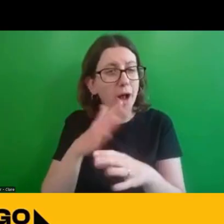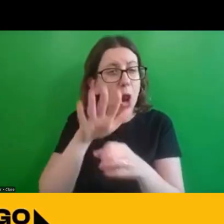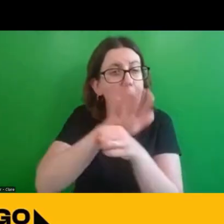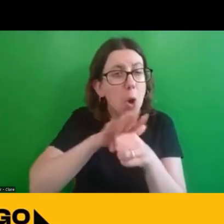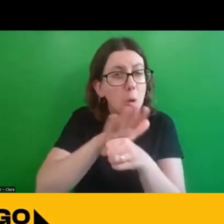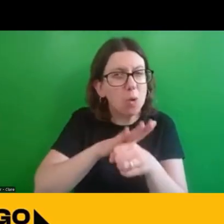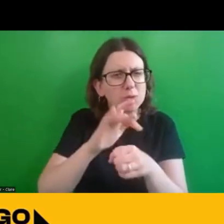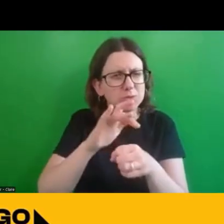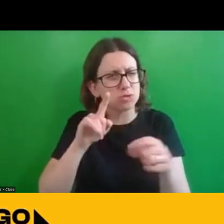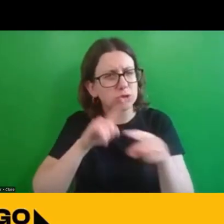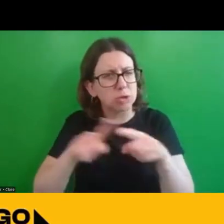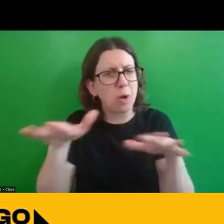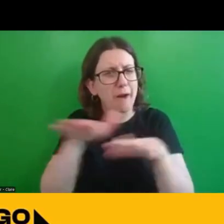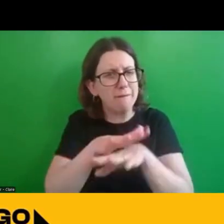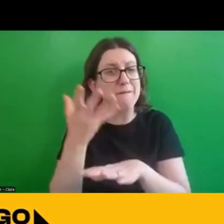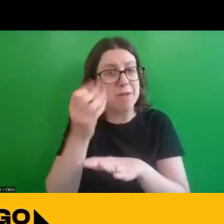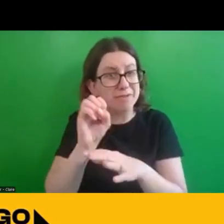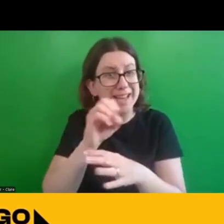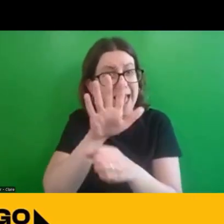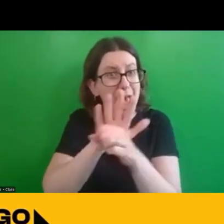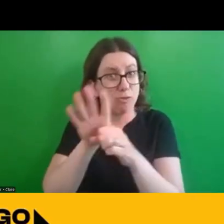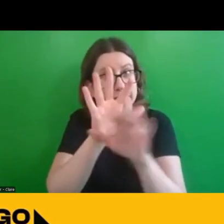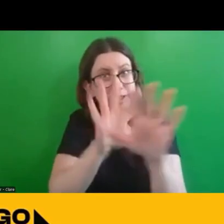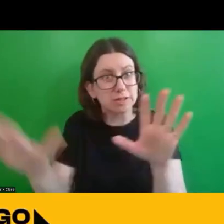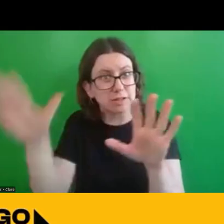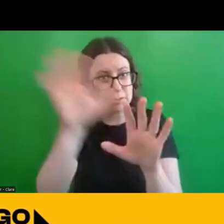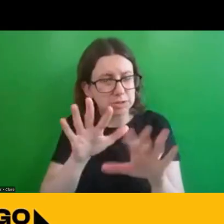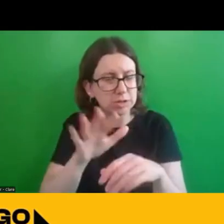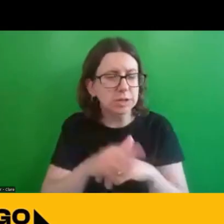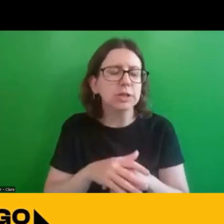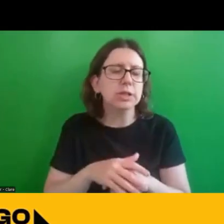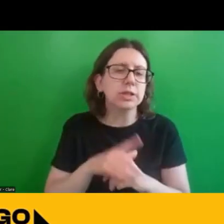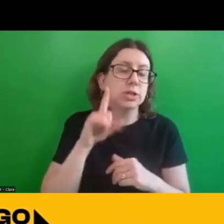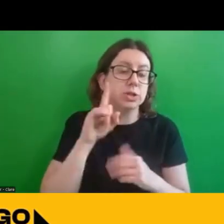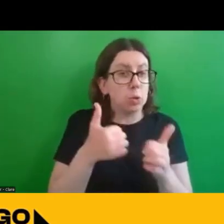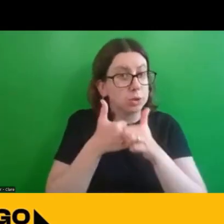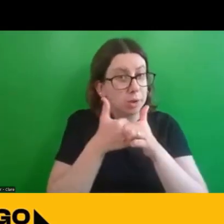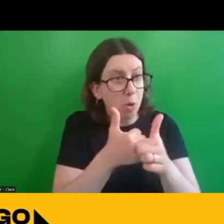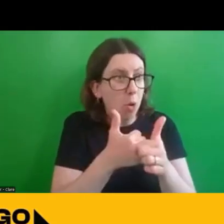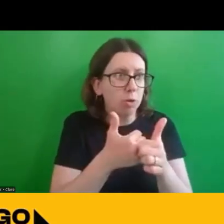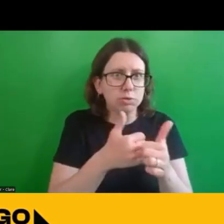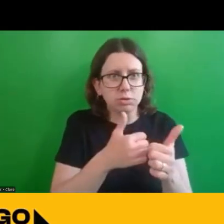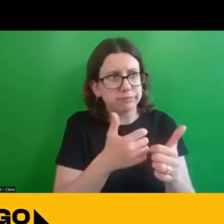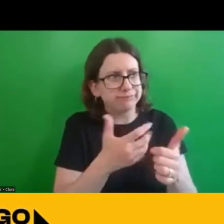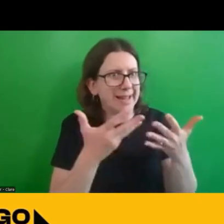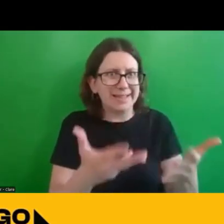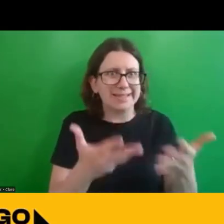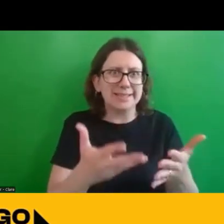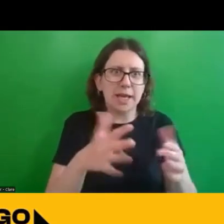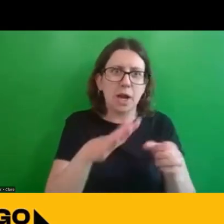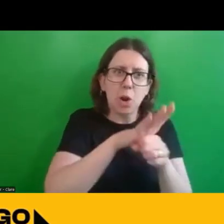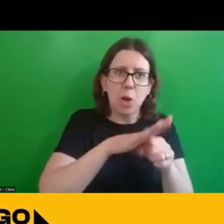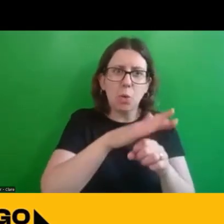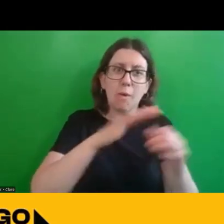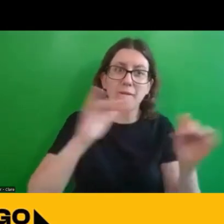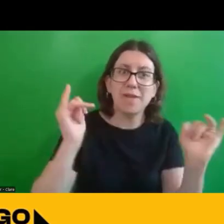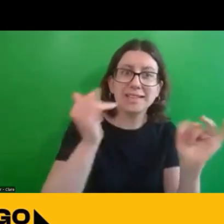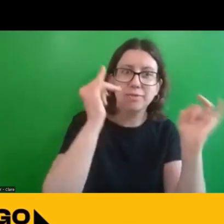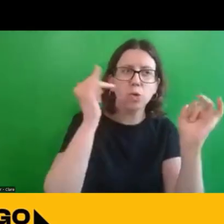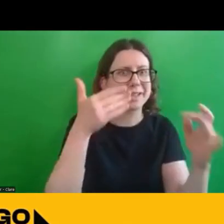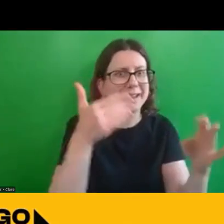that I mentioned briefly. And it's everything from supporting existing local festivals and